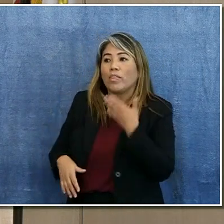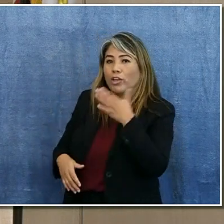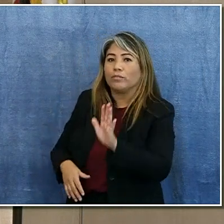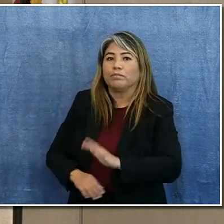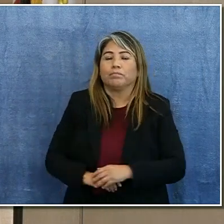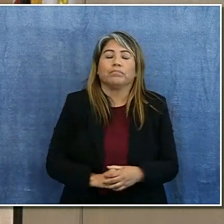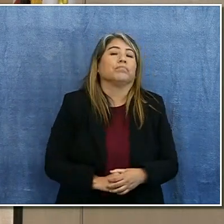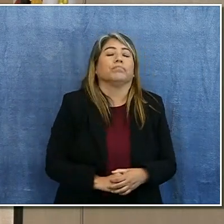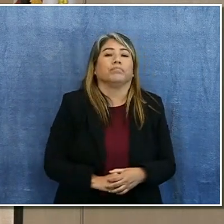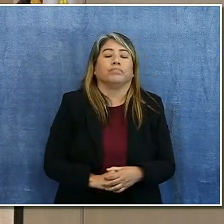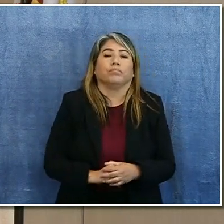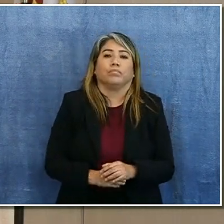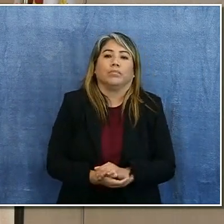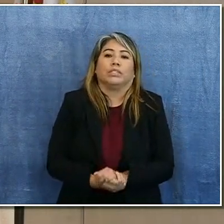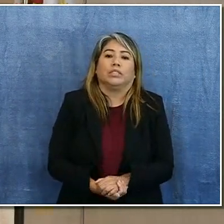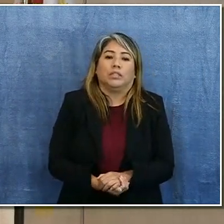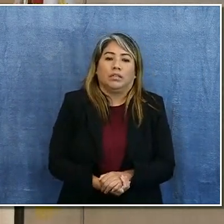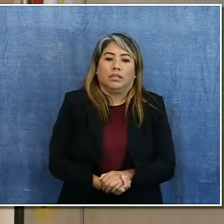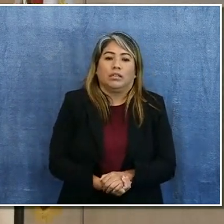much.